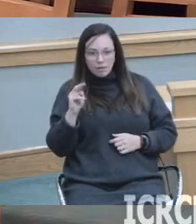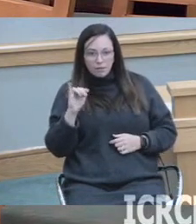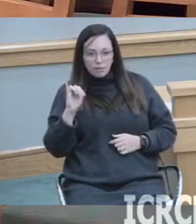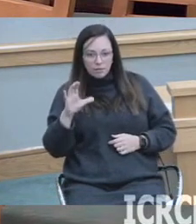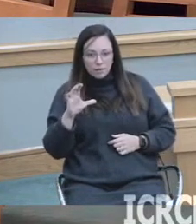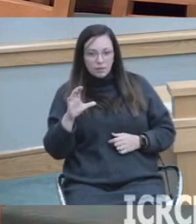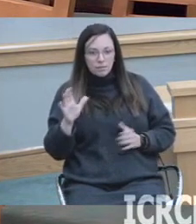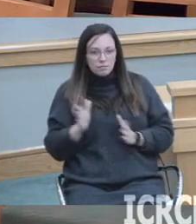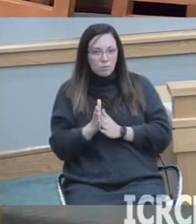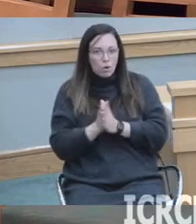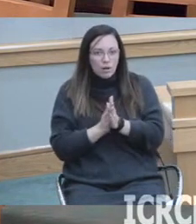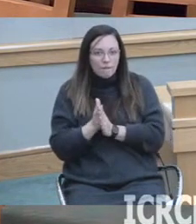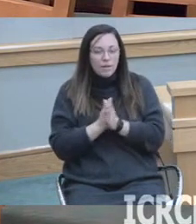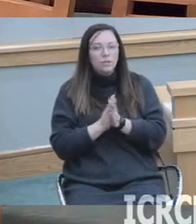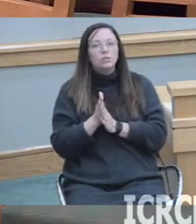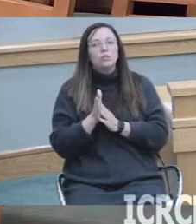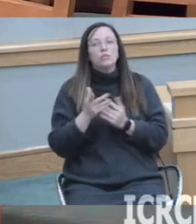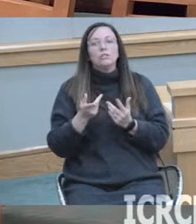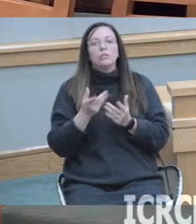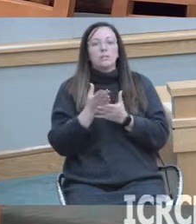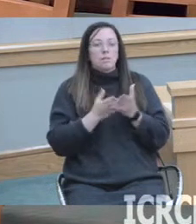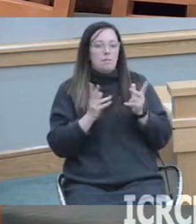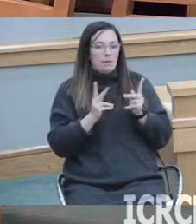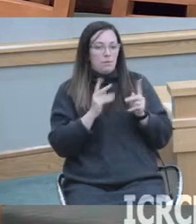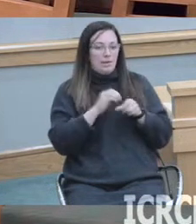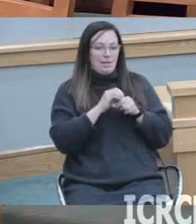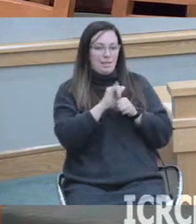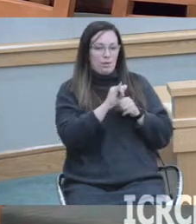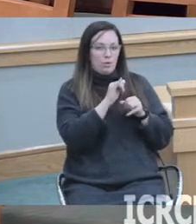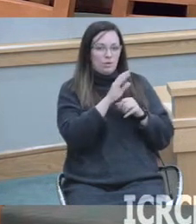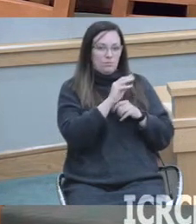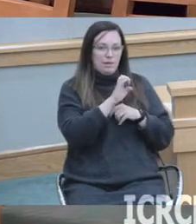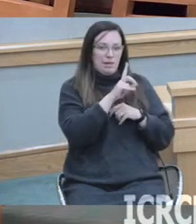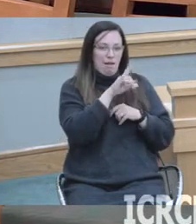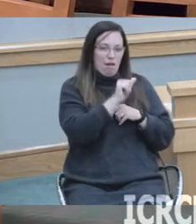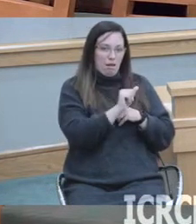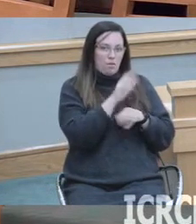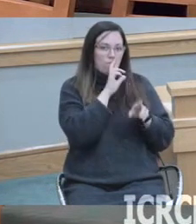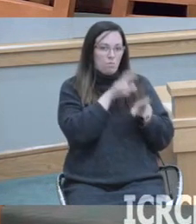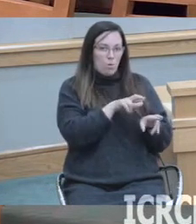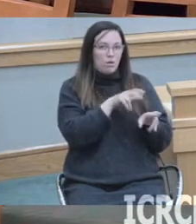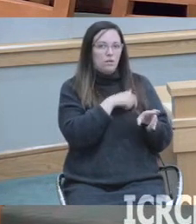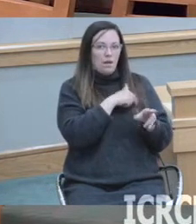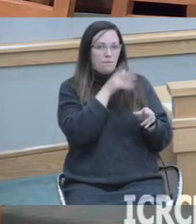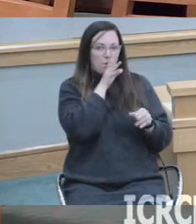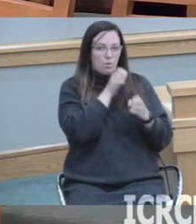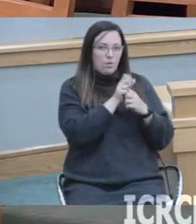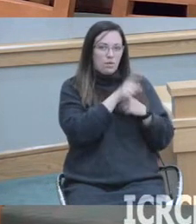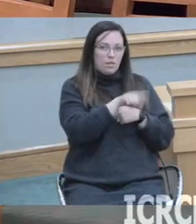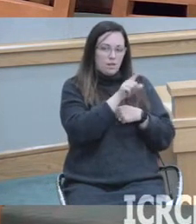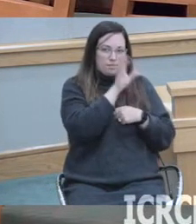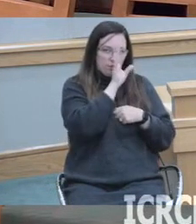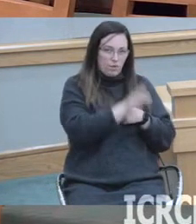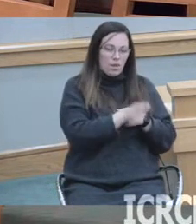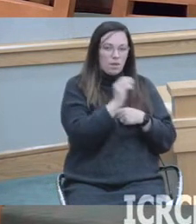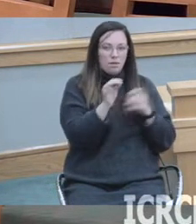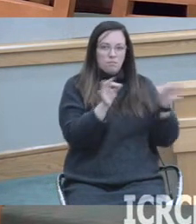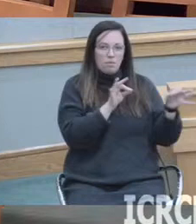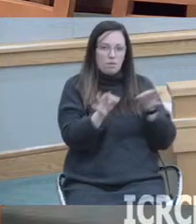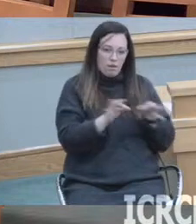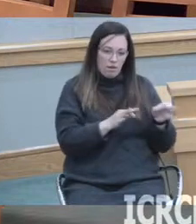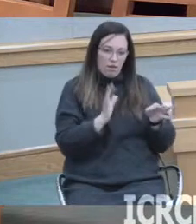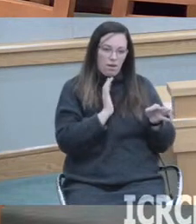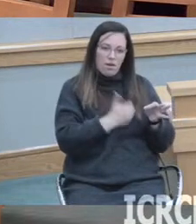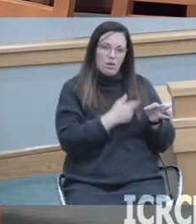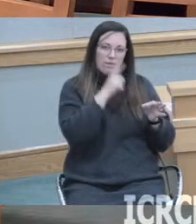Some of the folks interviewed in those media reports, I have spoken with them directly, and I have explained our entire investigative